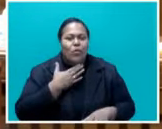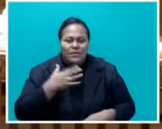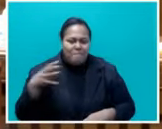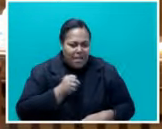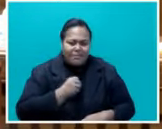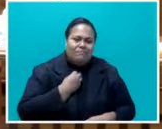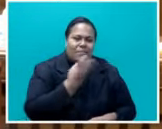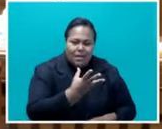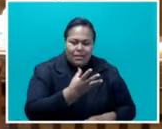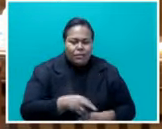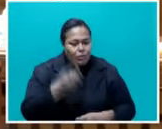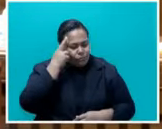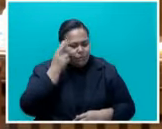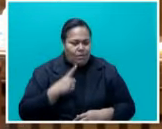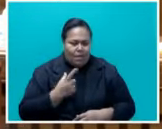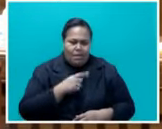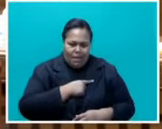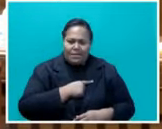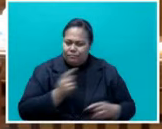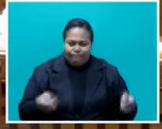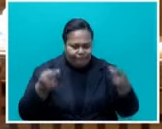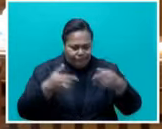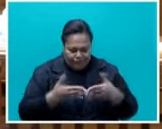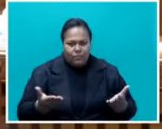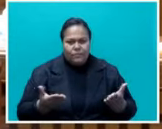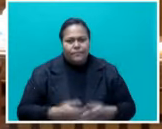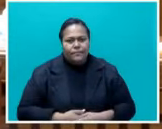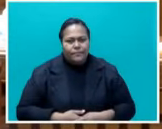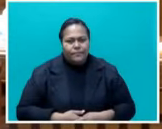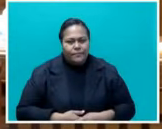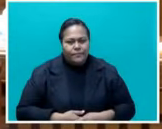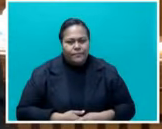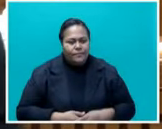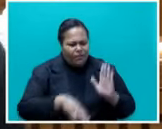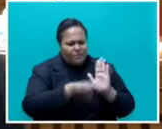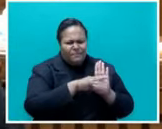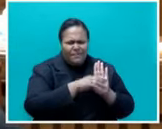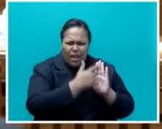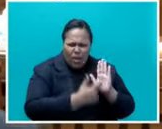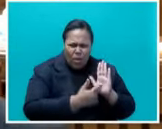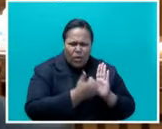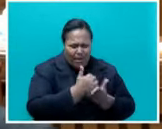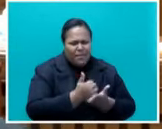reason why we are opposing this motion coming into Standing Order 51. Thank you.